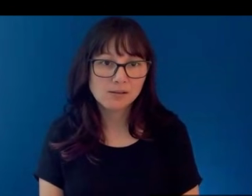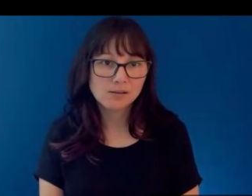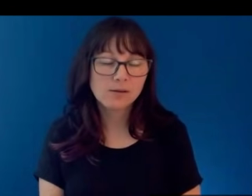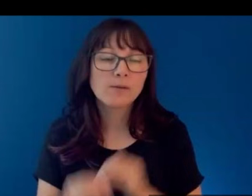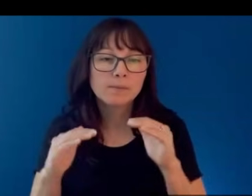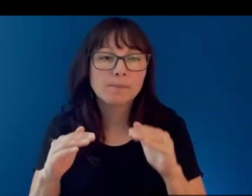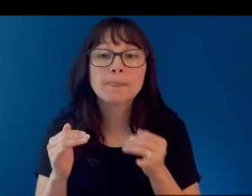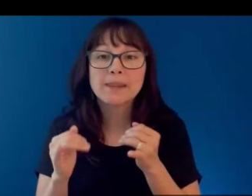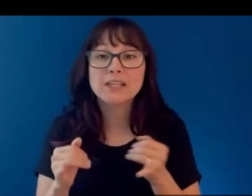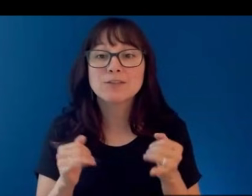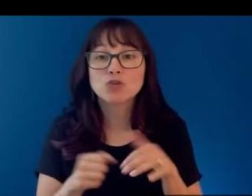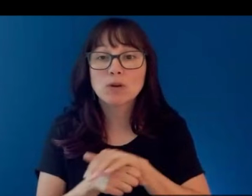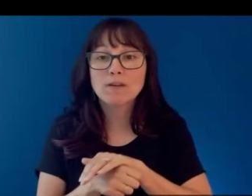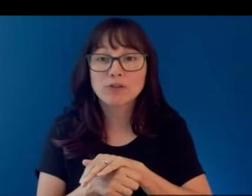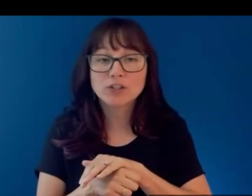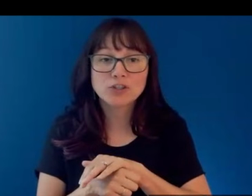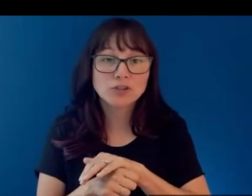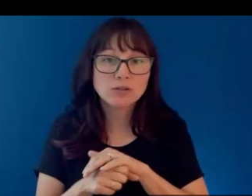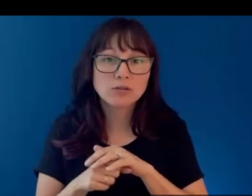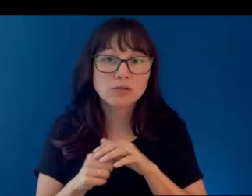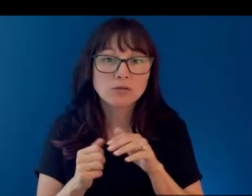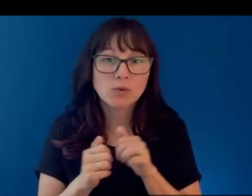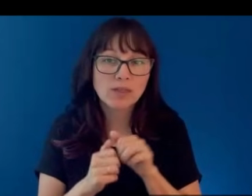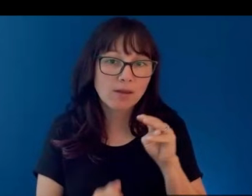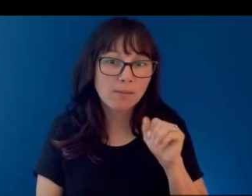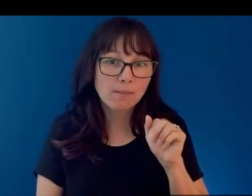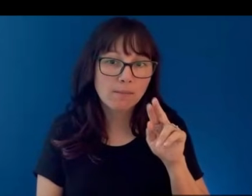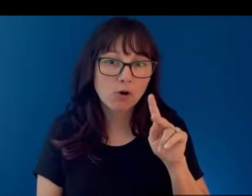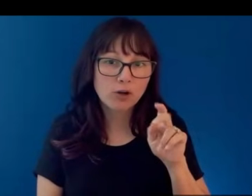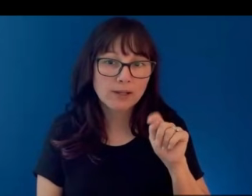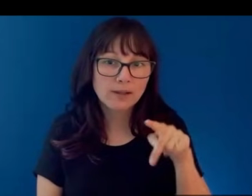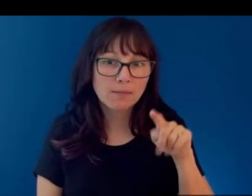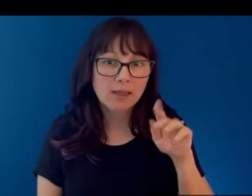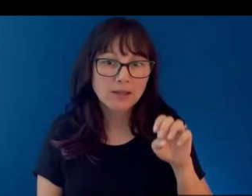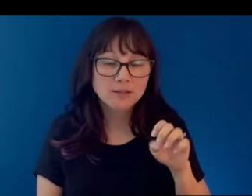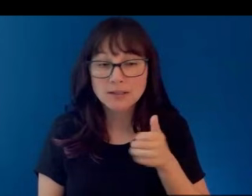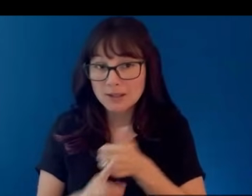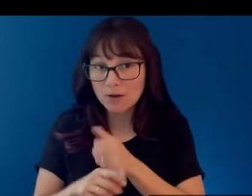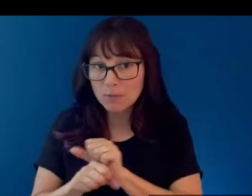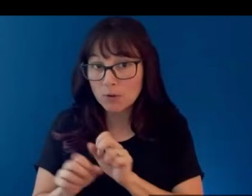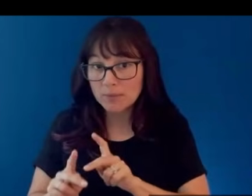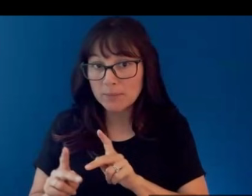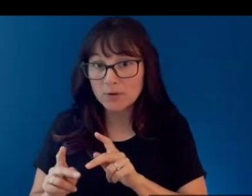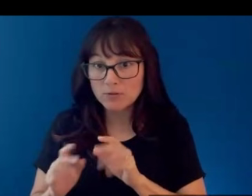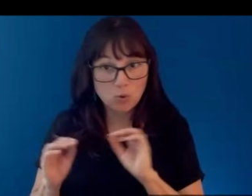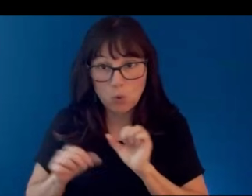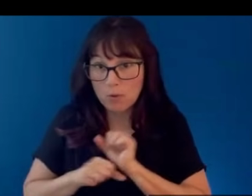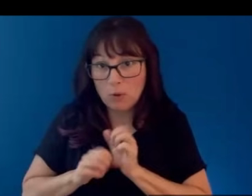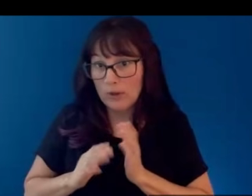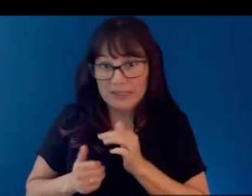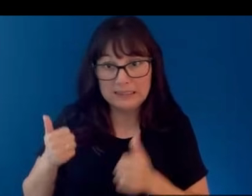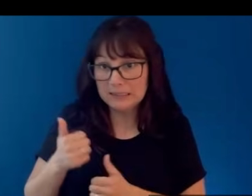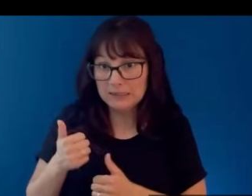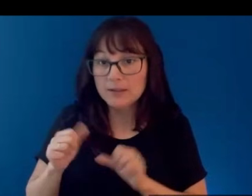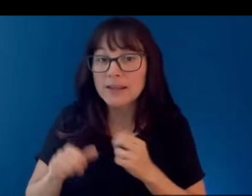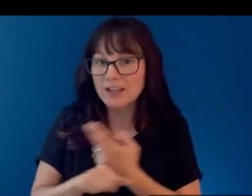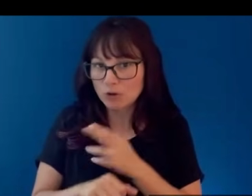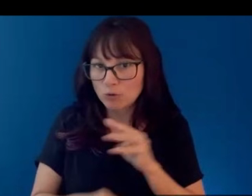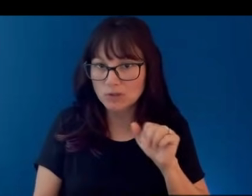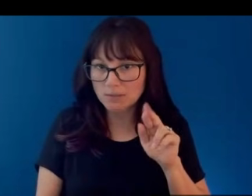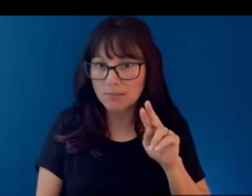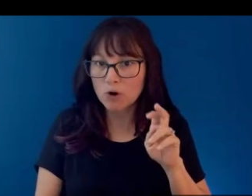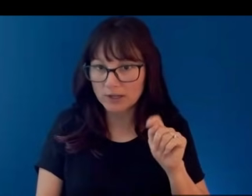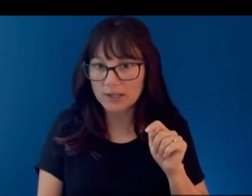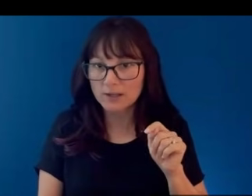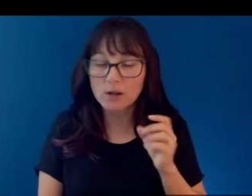Individual coverage under the marketplace. Self-employed people with no employees can use the market